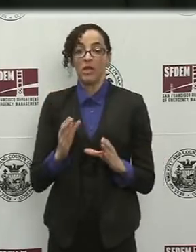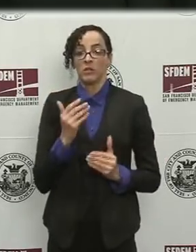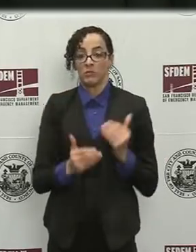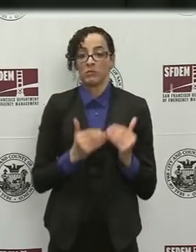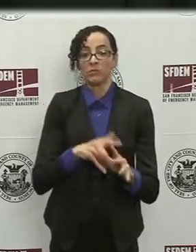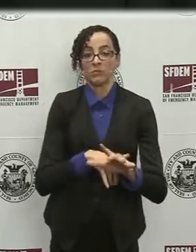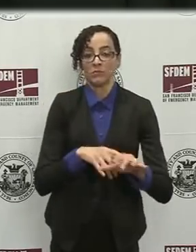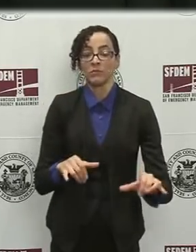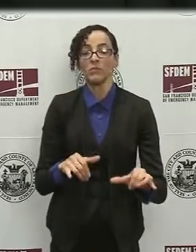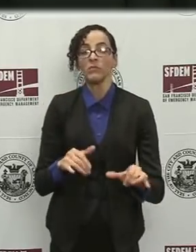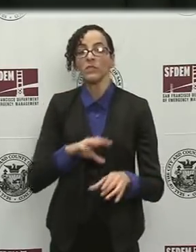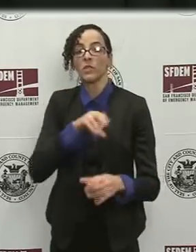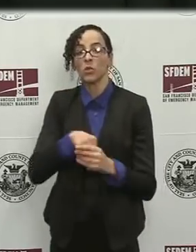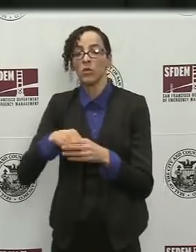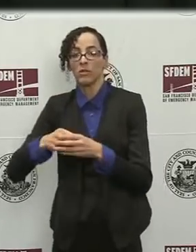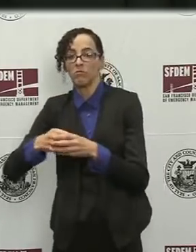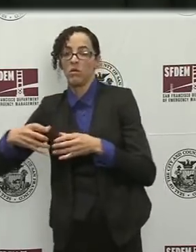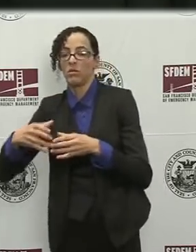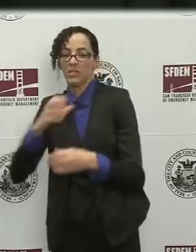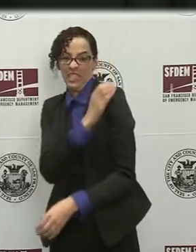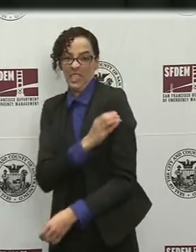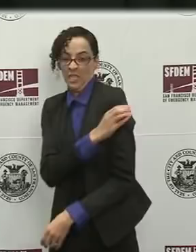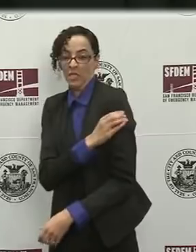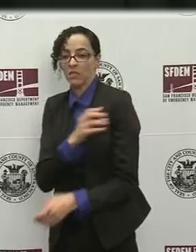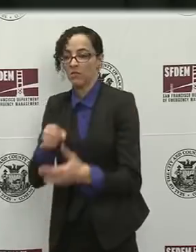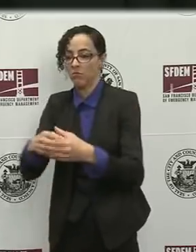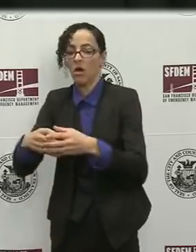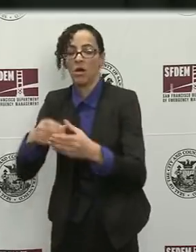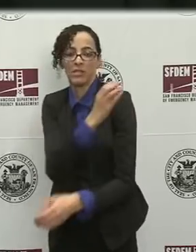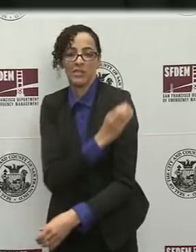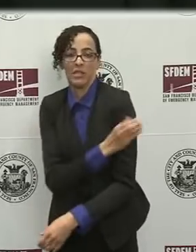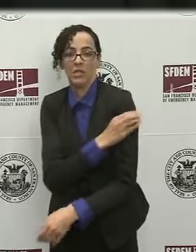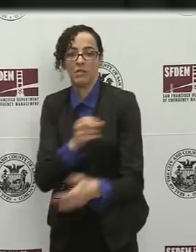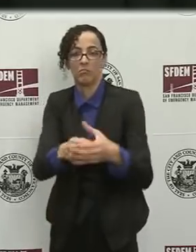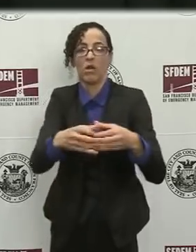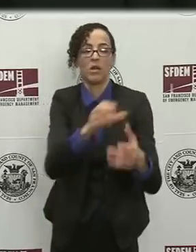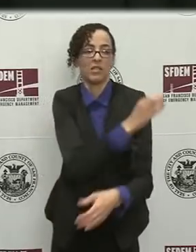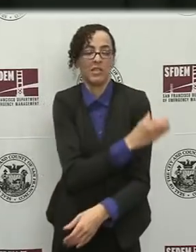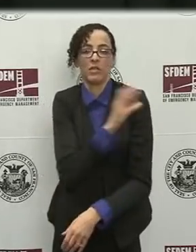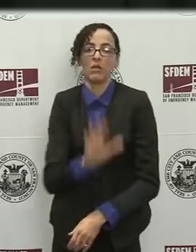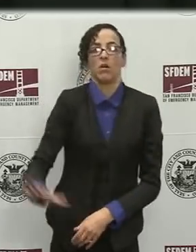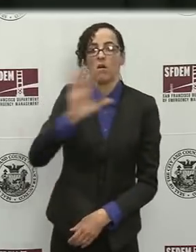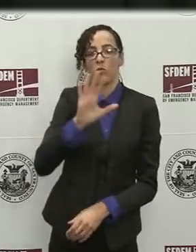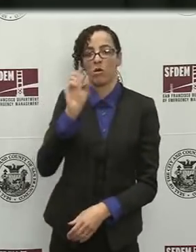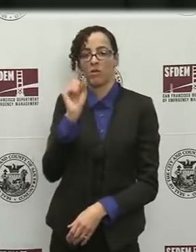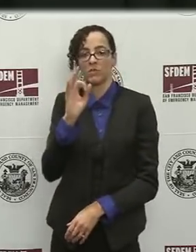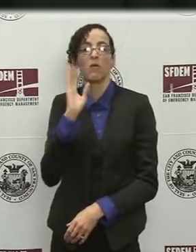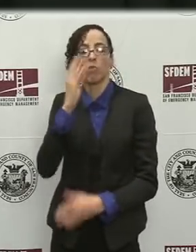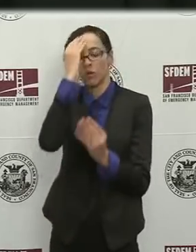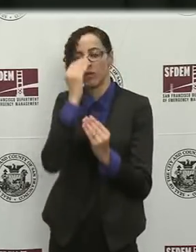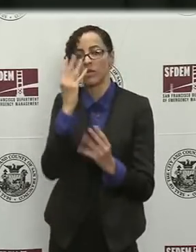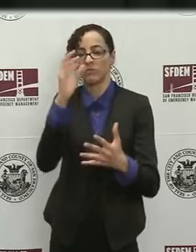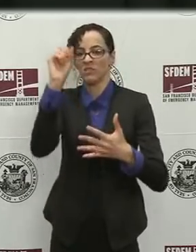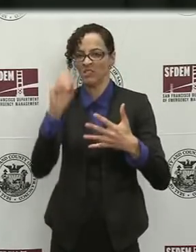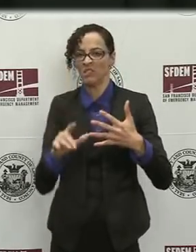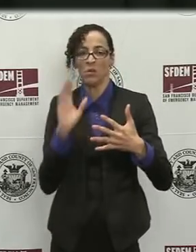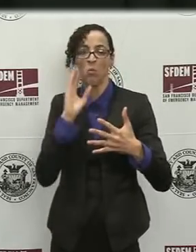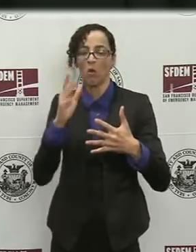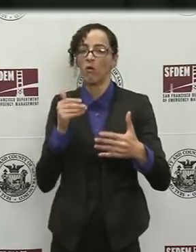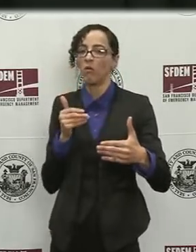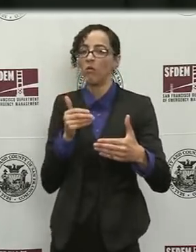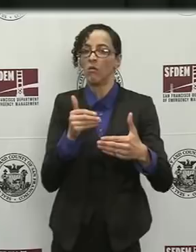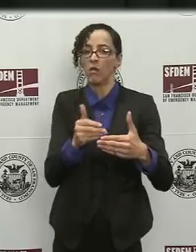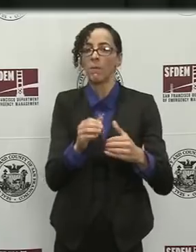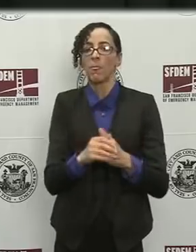that we will be able to provide more information about soon. In addition, as the mayor mentioned and